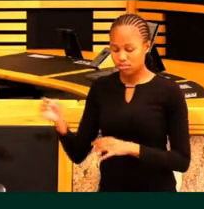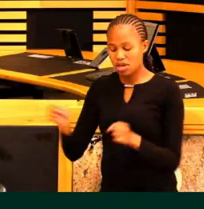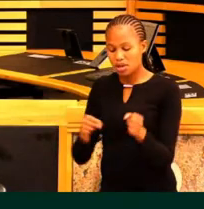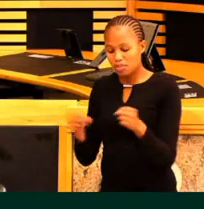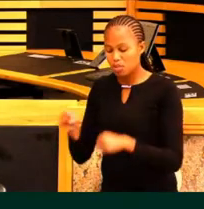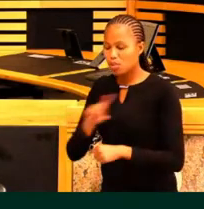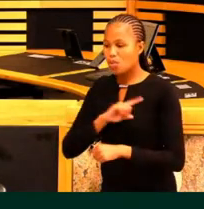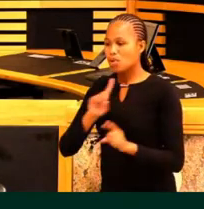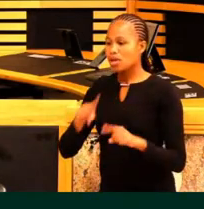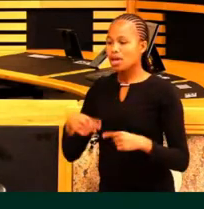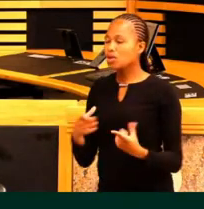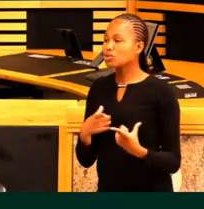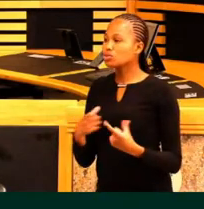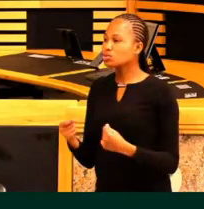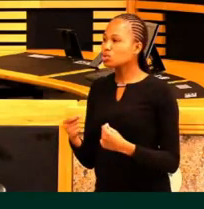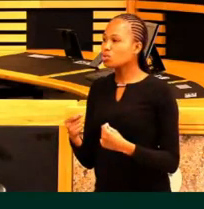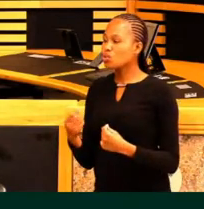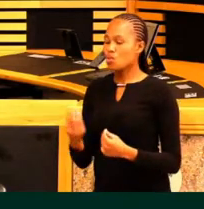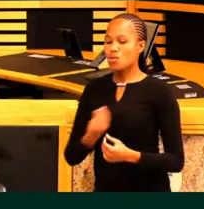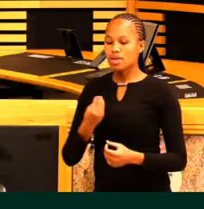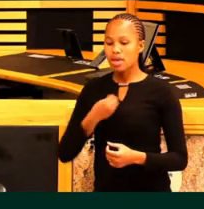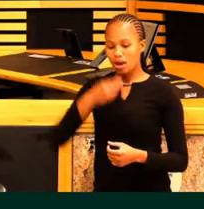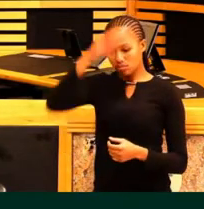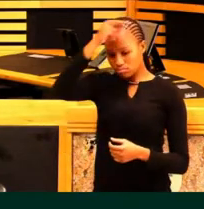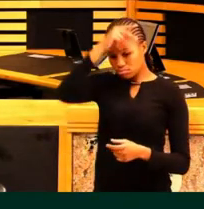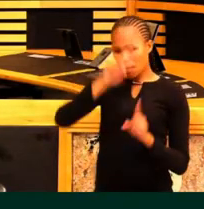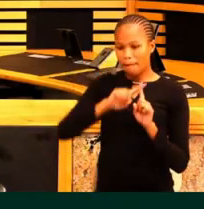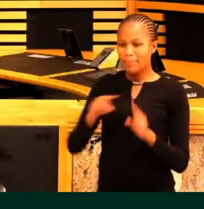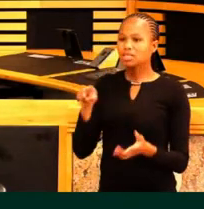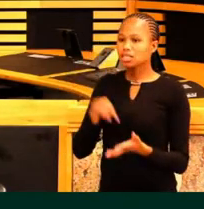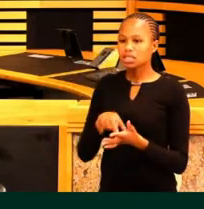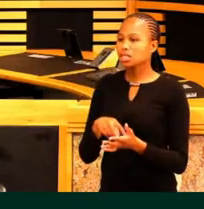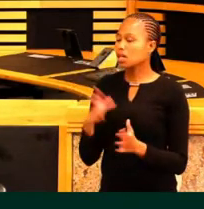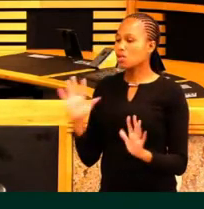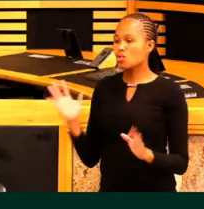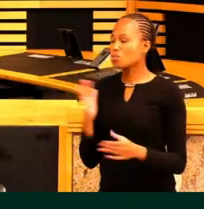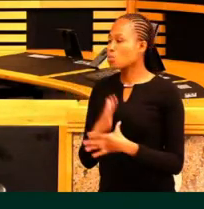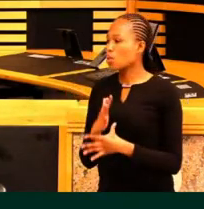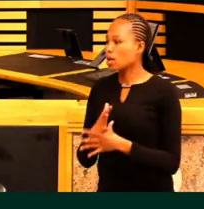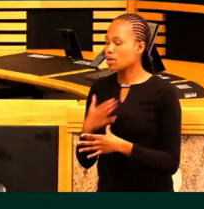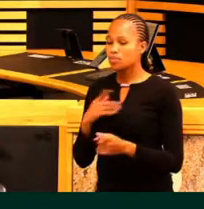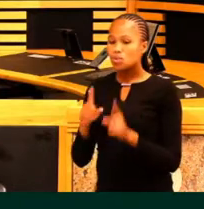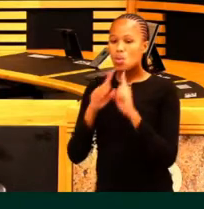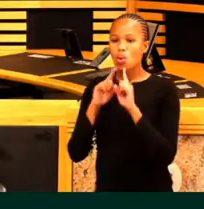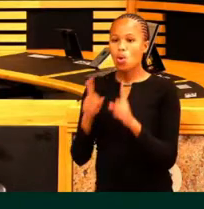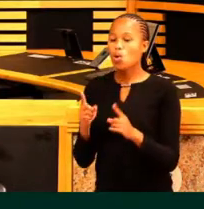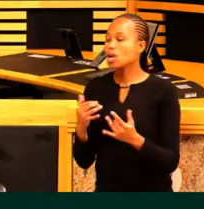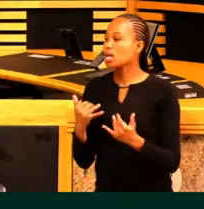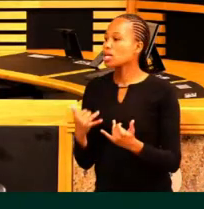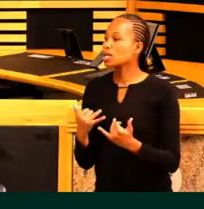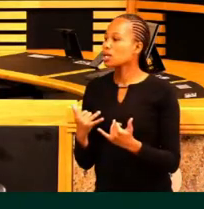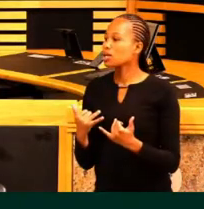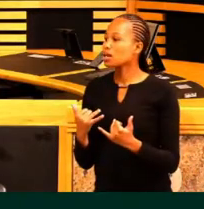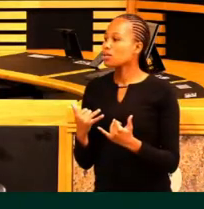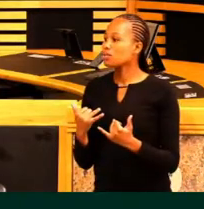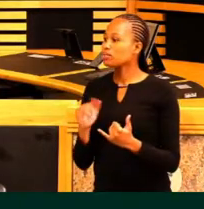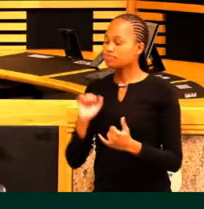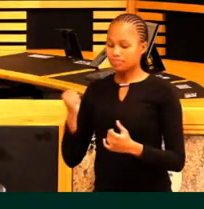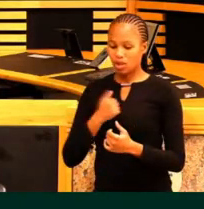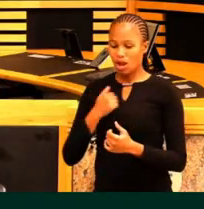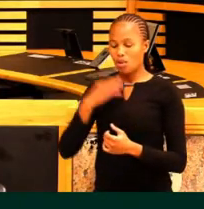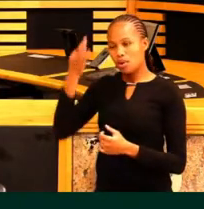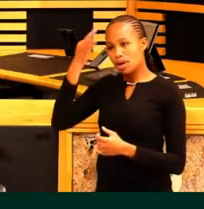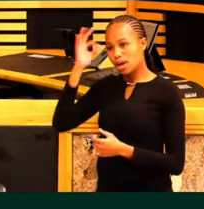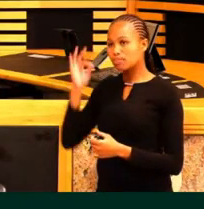young people graduated but still they are not working so we're calling upon our government